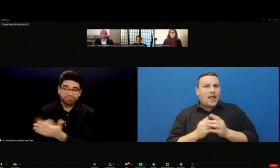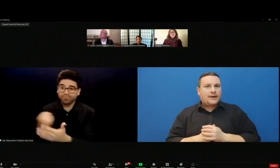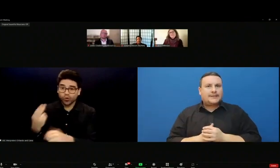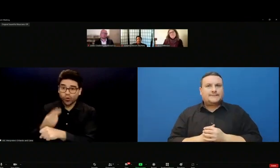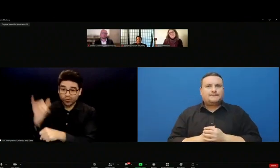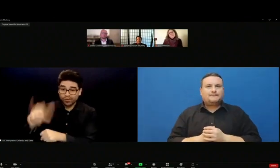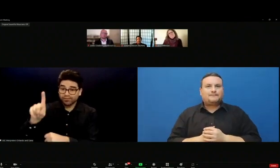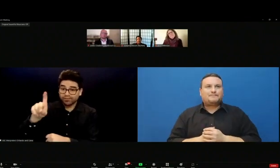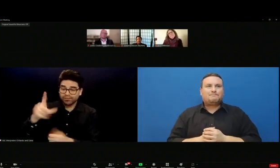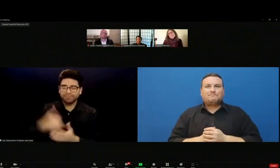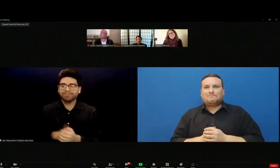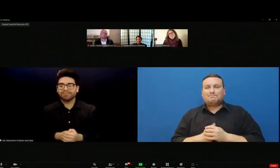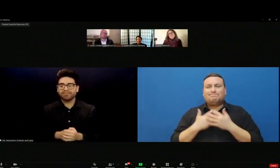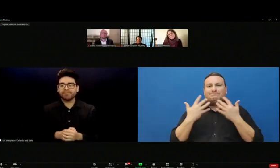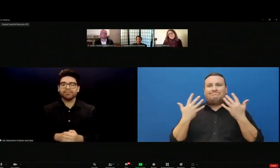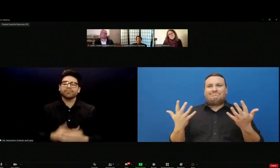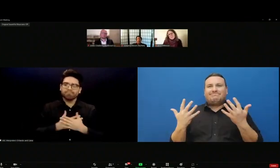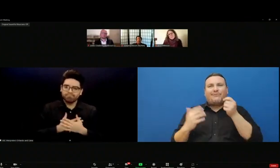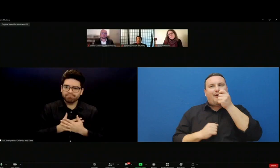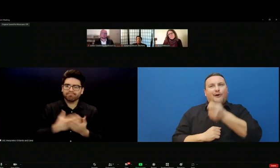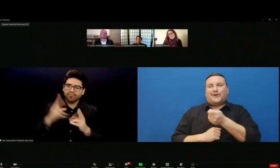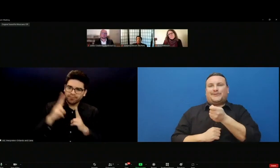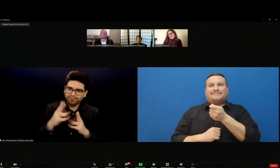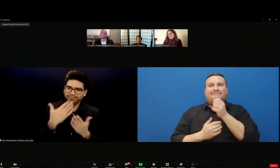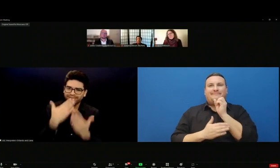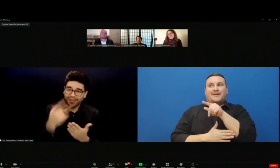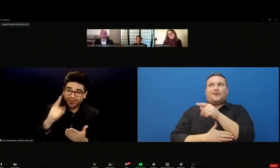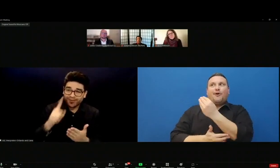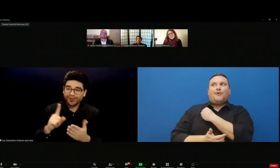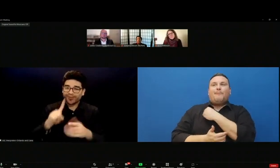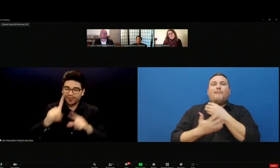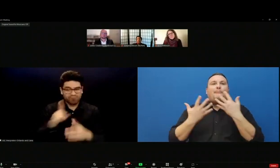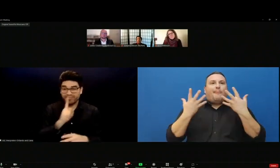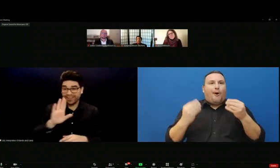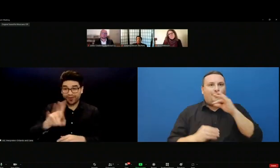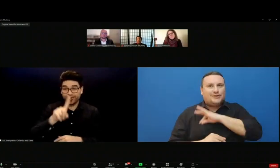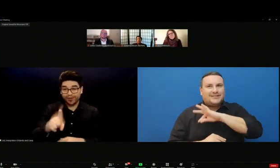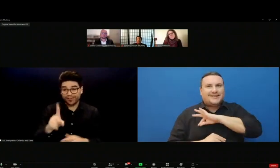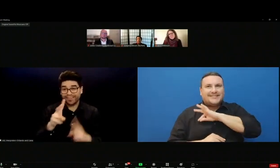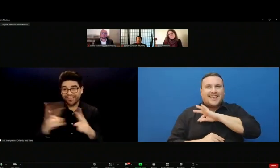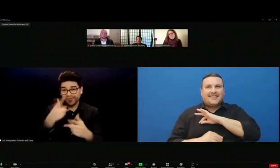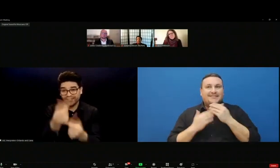Honored Madame, thank you for your compliments. Your question is very interesting, and I